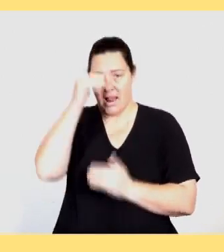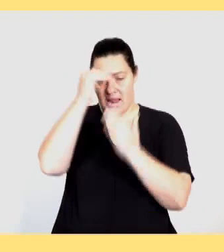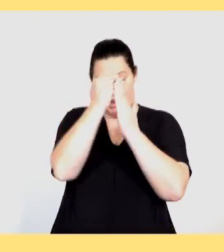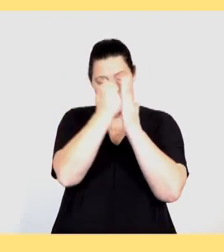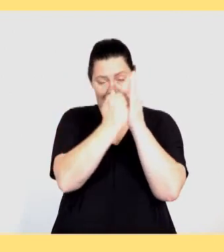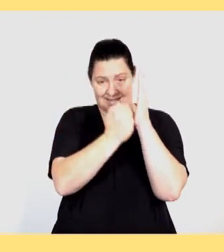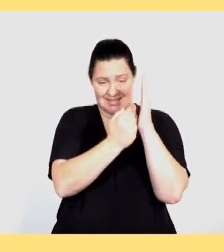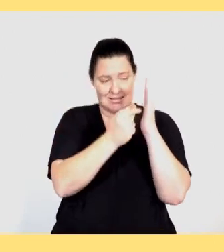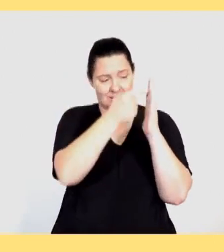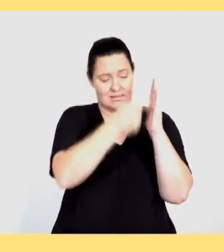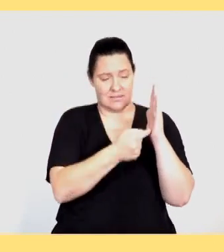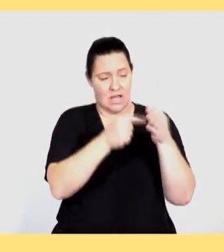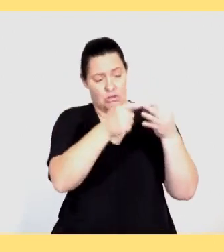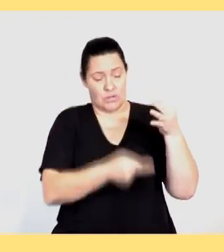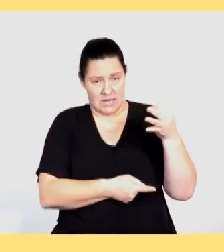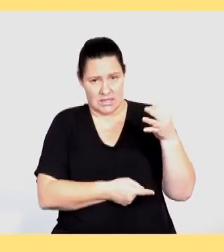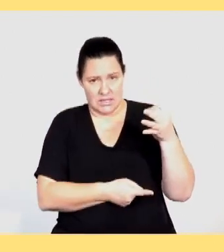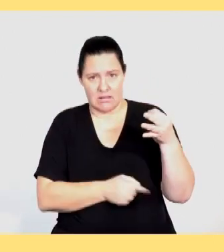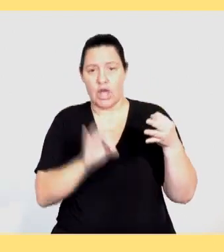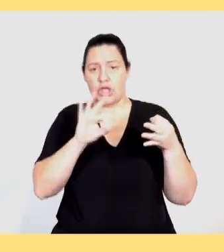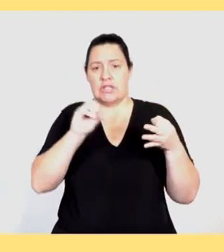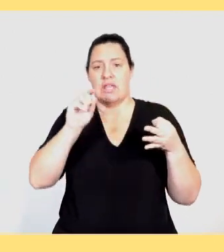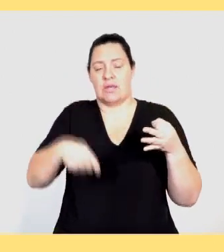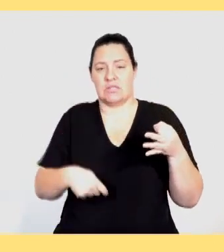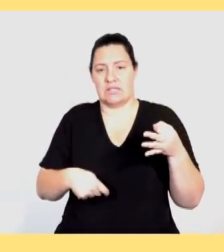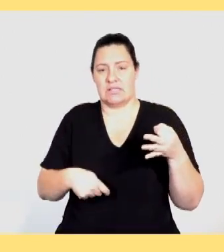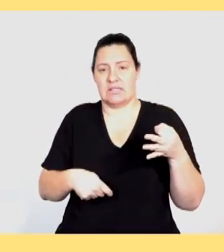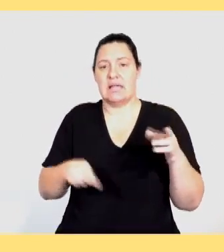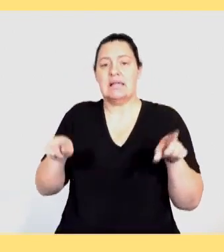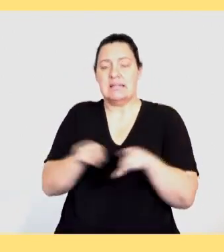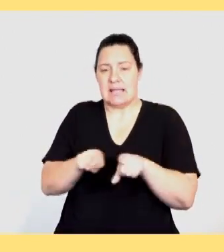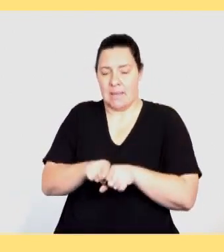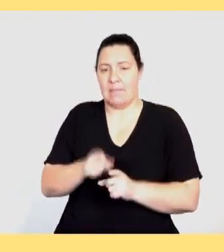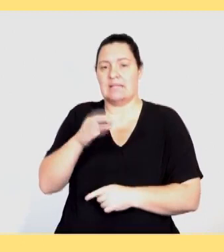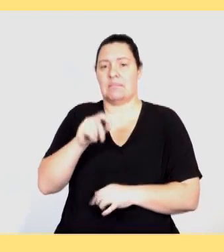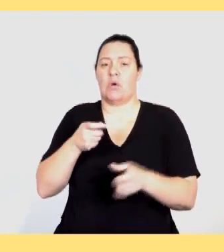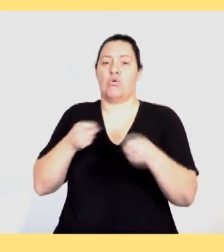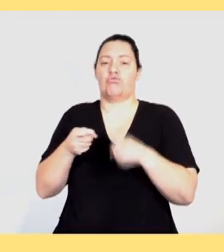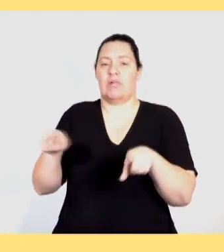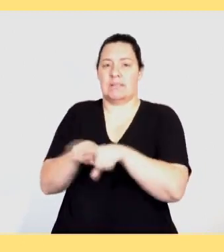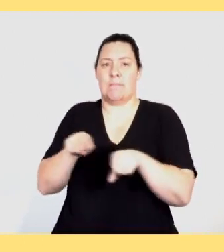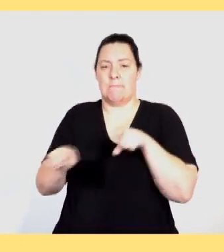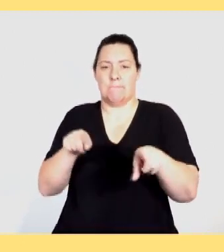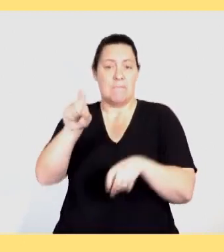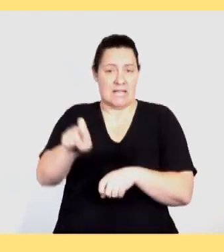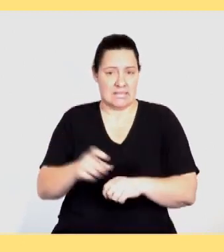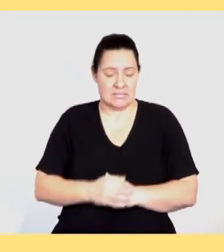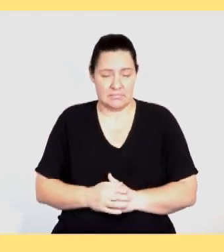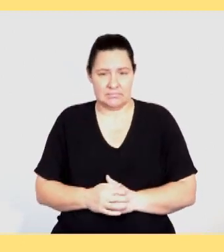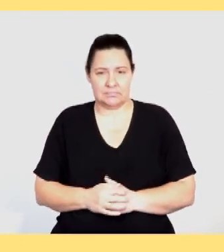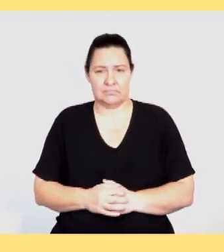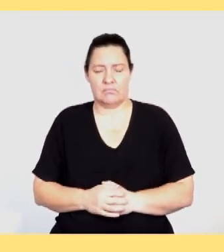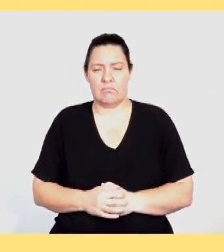this list of debtors, 30,000, must be the same as the amount in the debtors control.